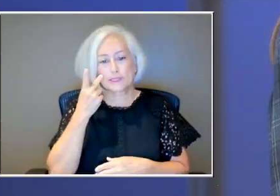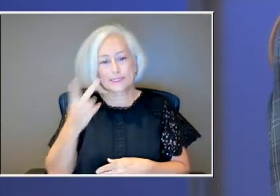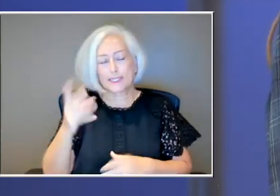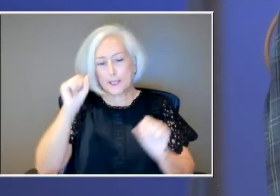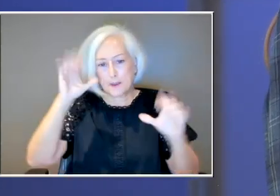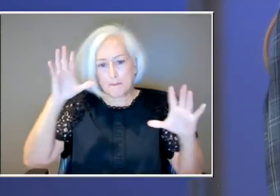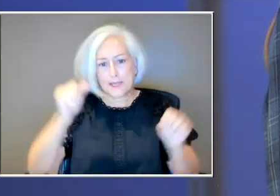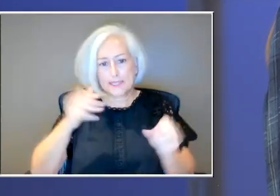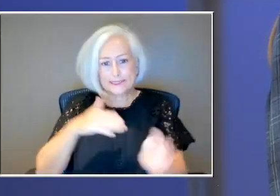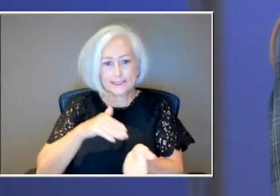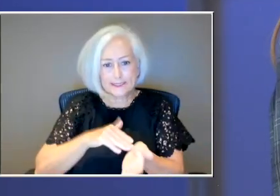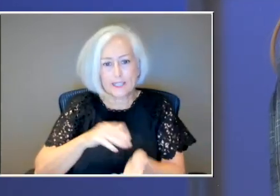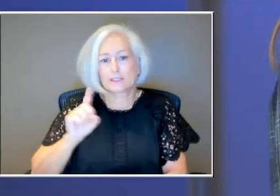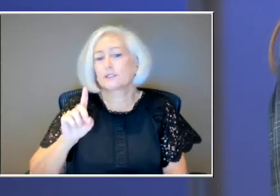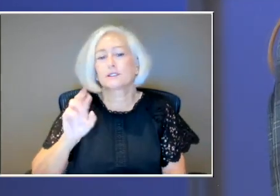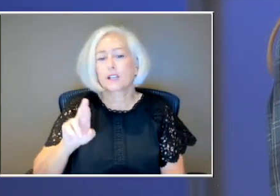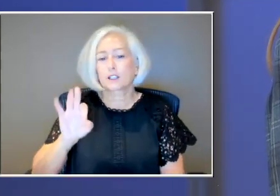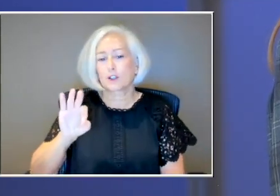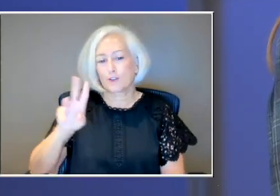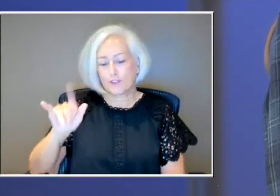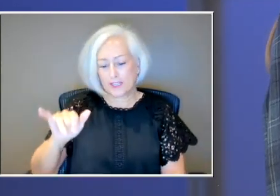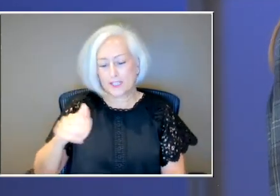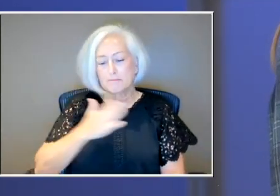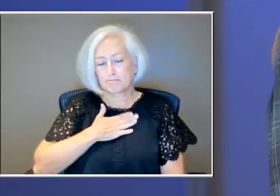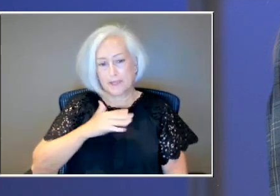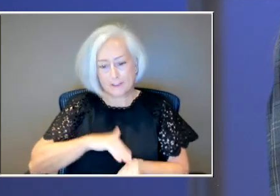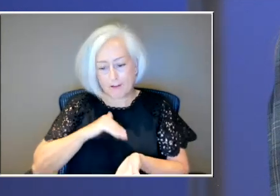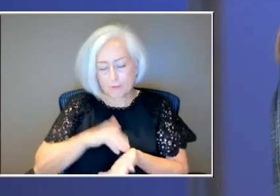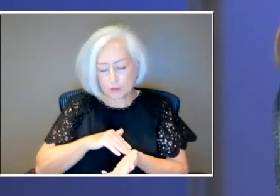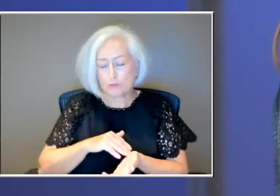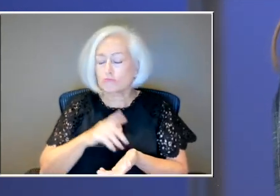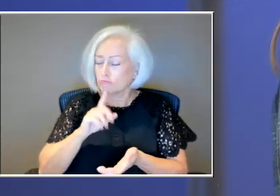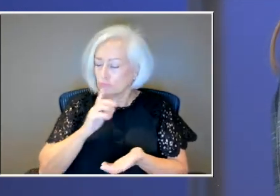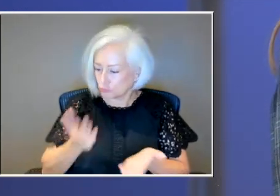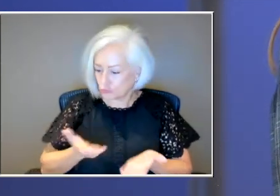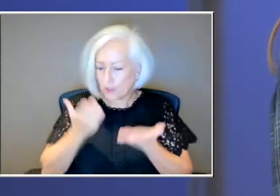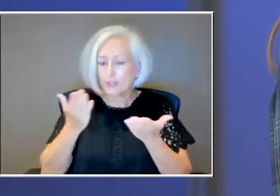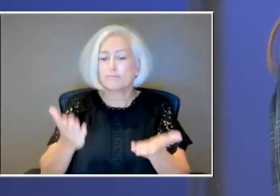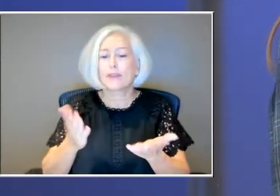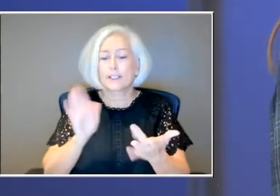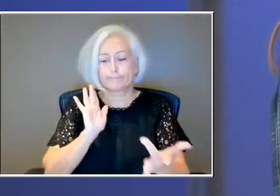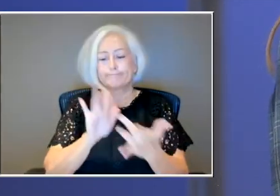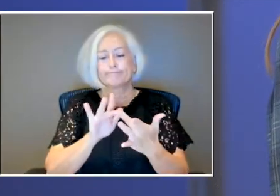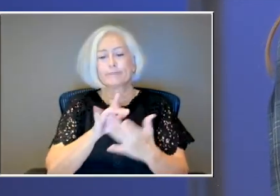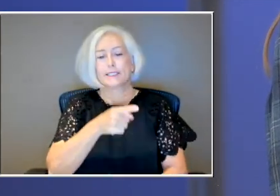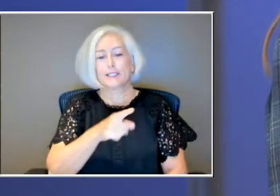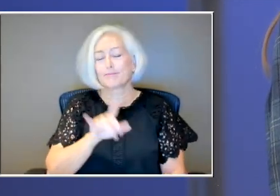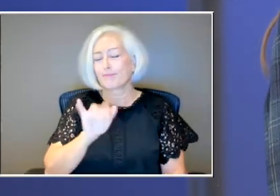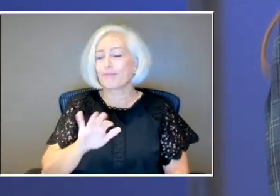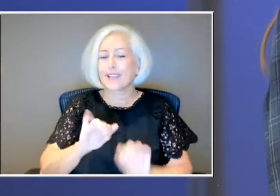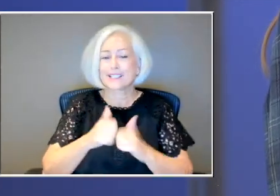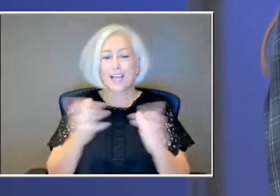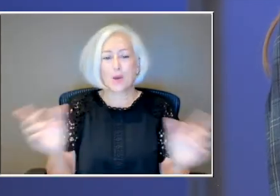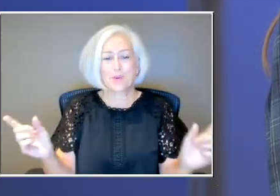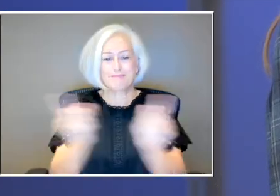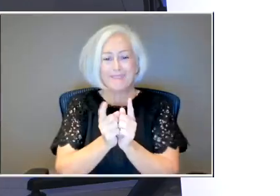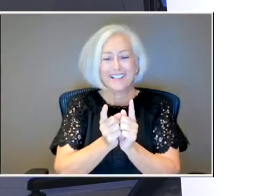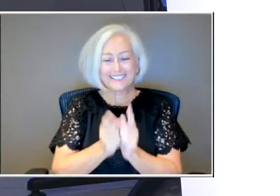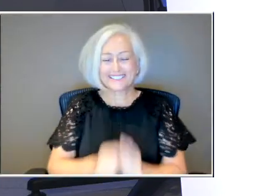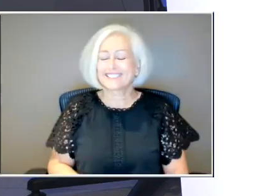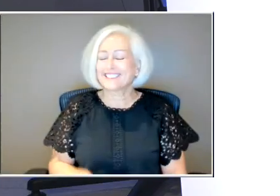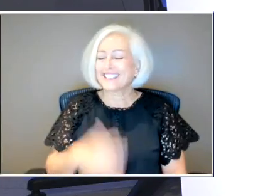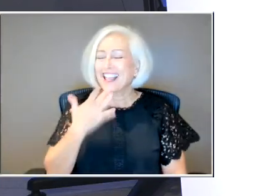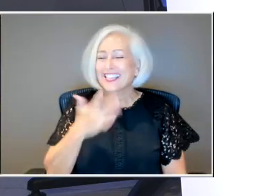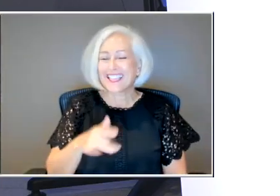Dr. Findley. He's who I'm seeing. I really recommend you reach out to him. So that's how I got connected. Oh, good. Lucky to run into that